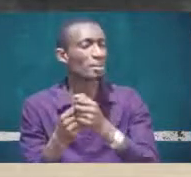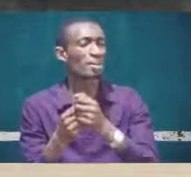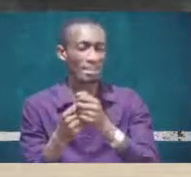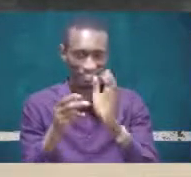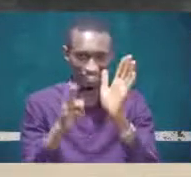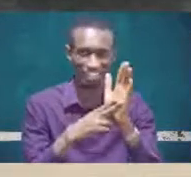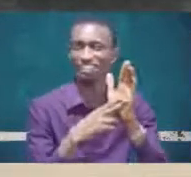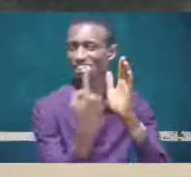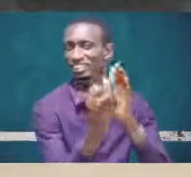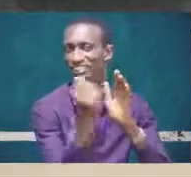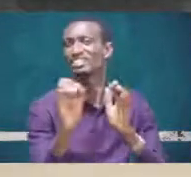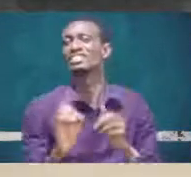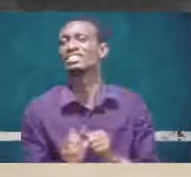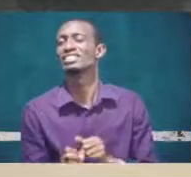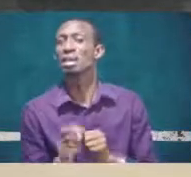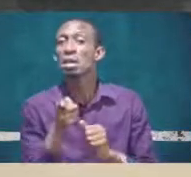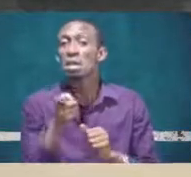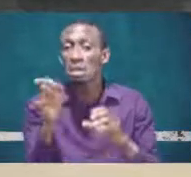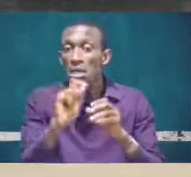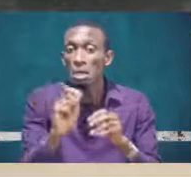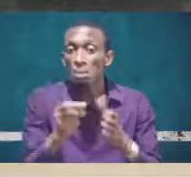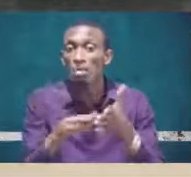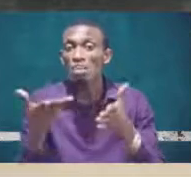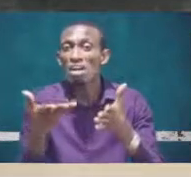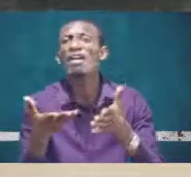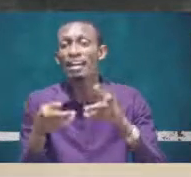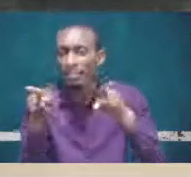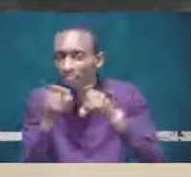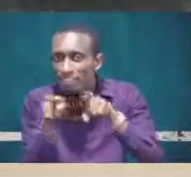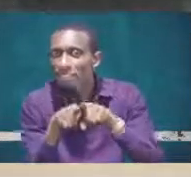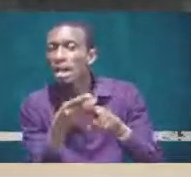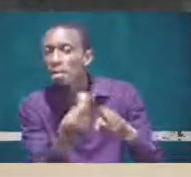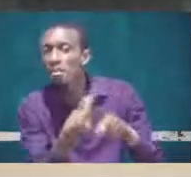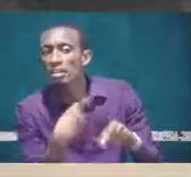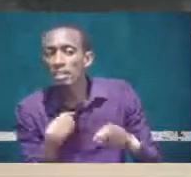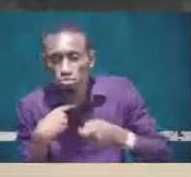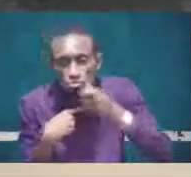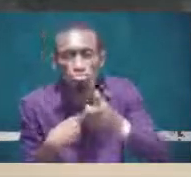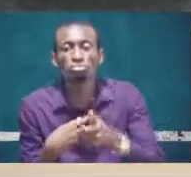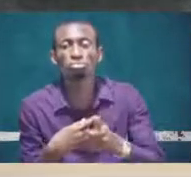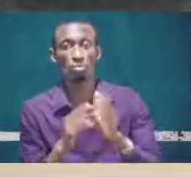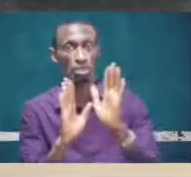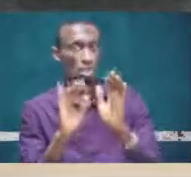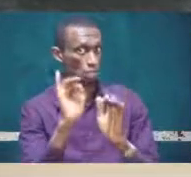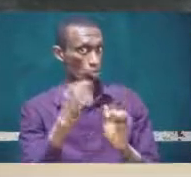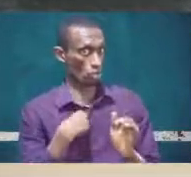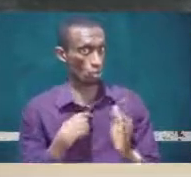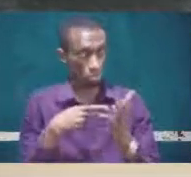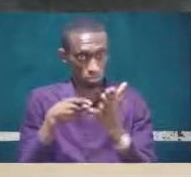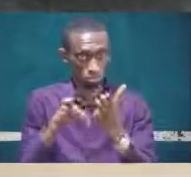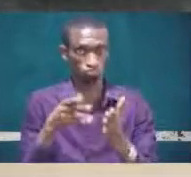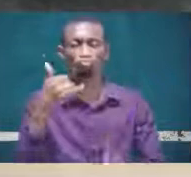on the amount of money spent on purchasing that commodity. If I buy a phone, if the price of a